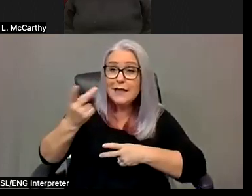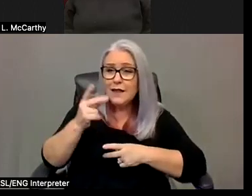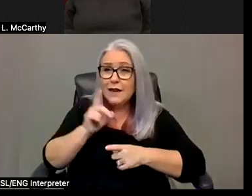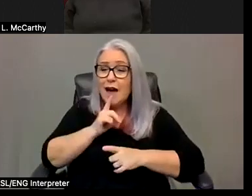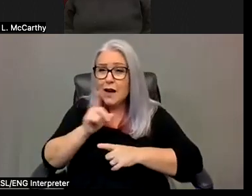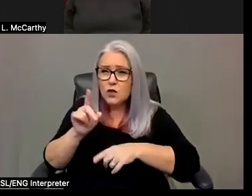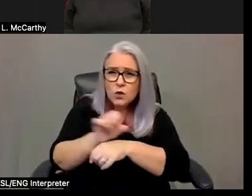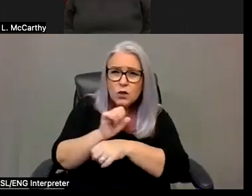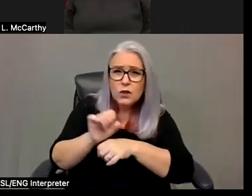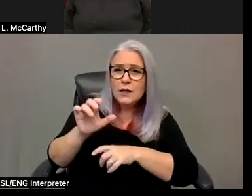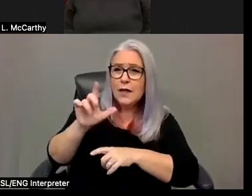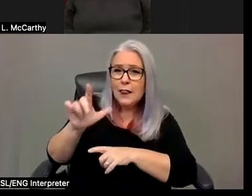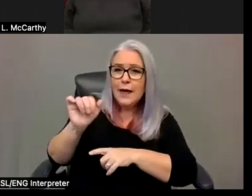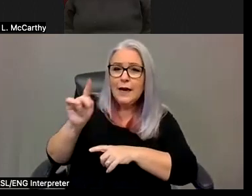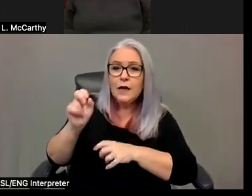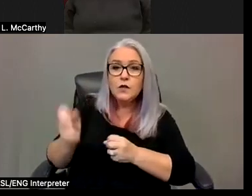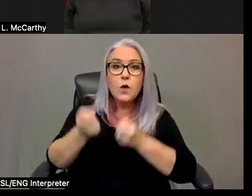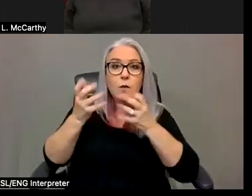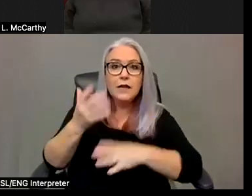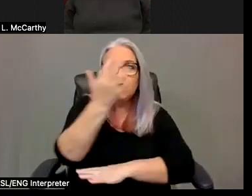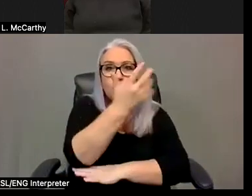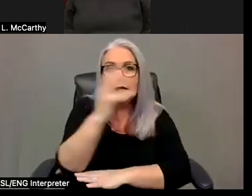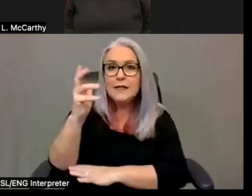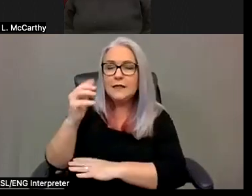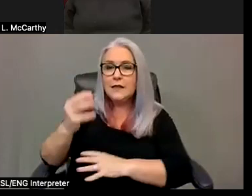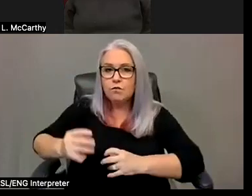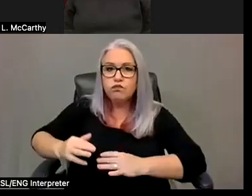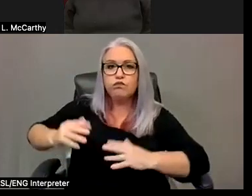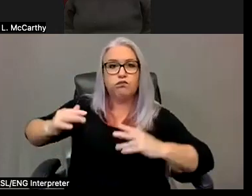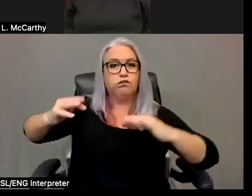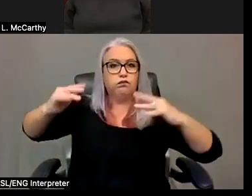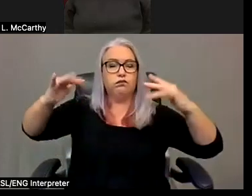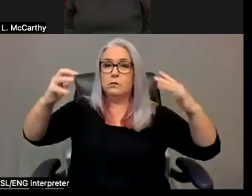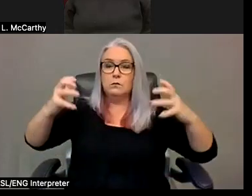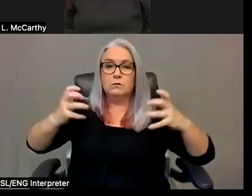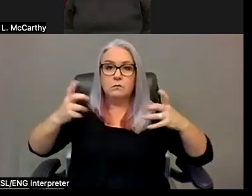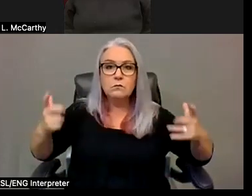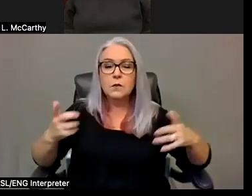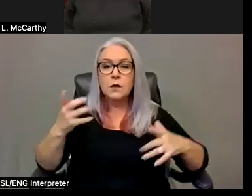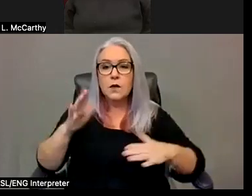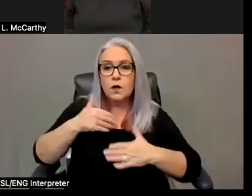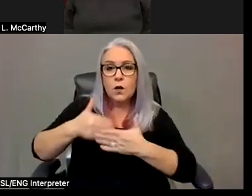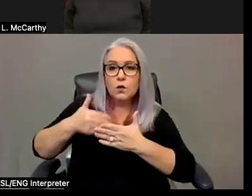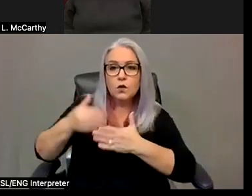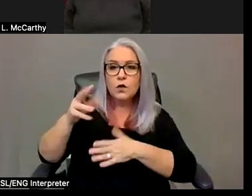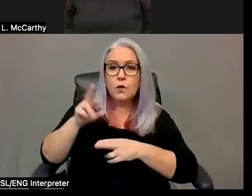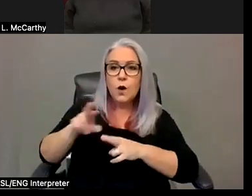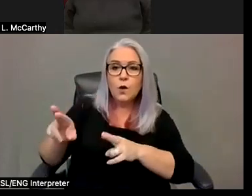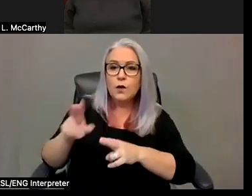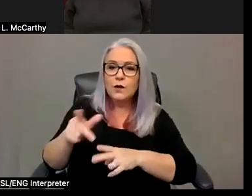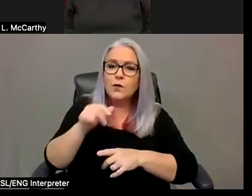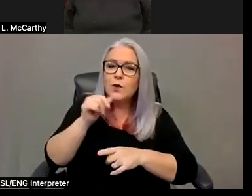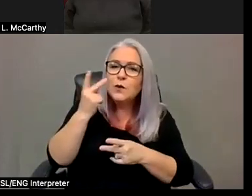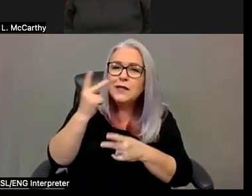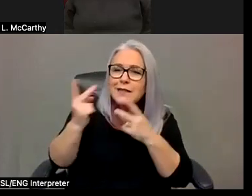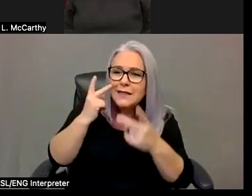because there's so much foliage. The trees have just become overgrown along the road that you don't even get a